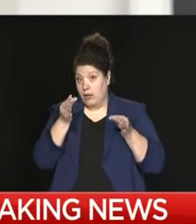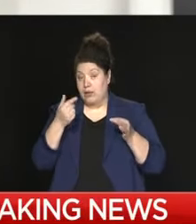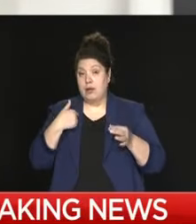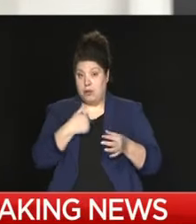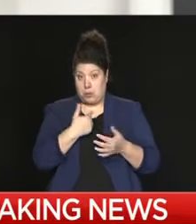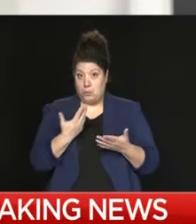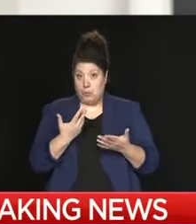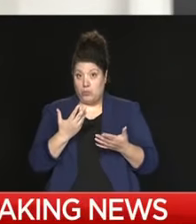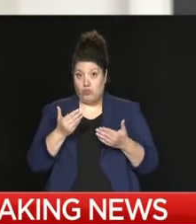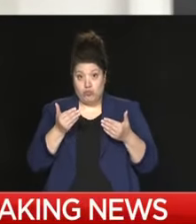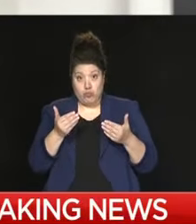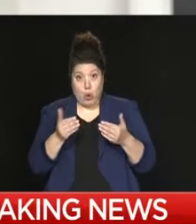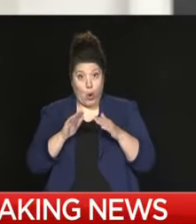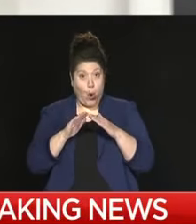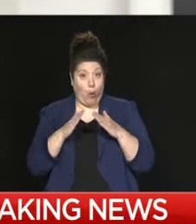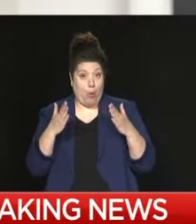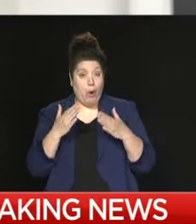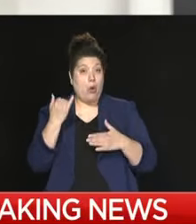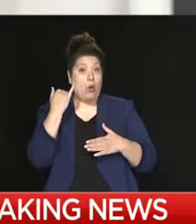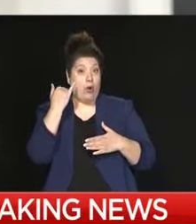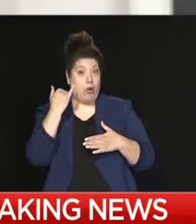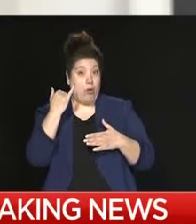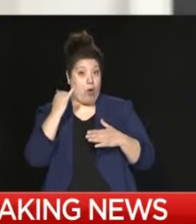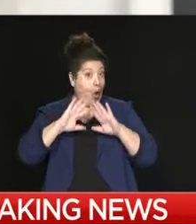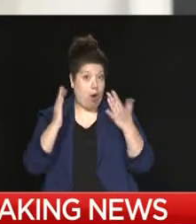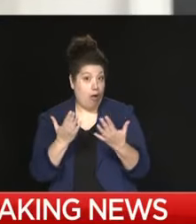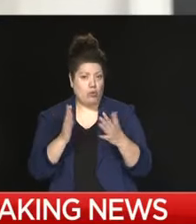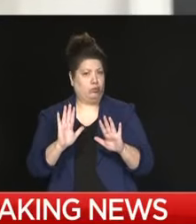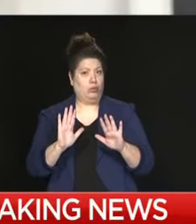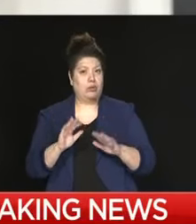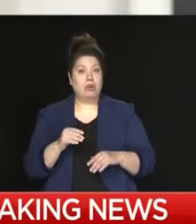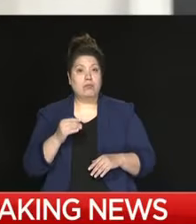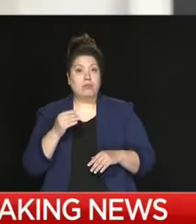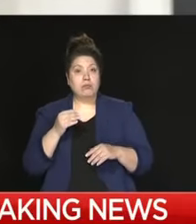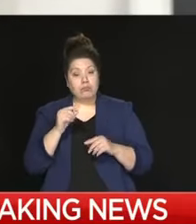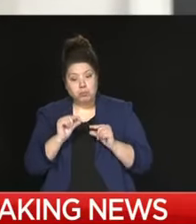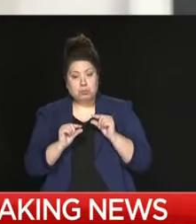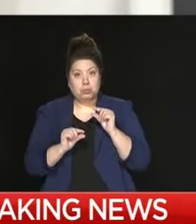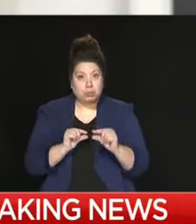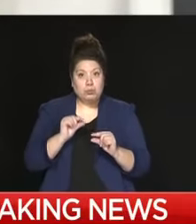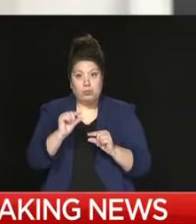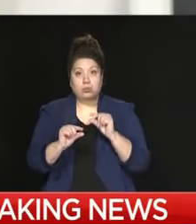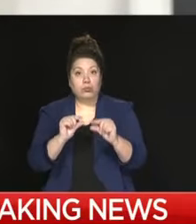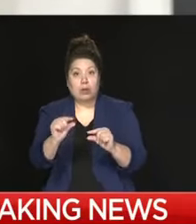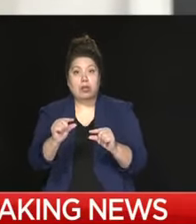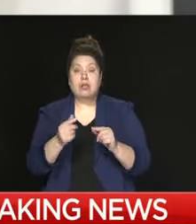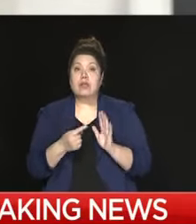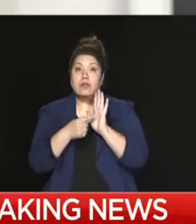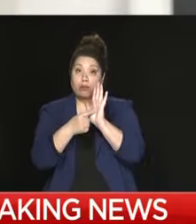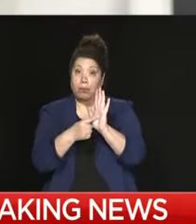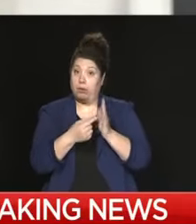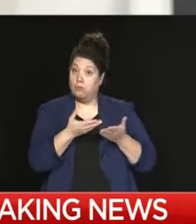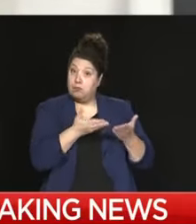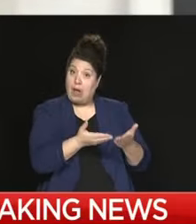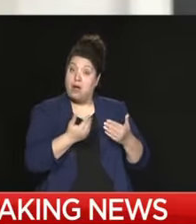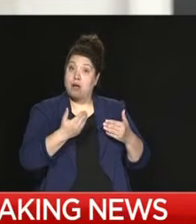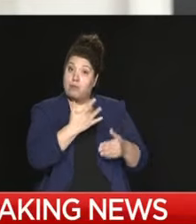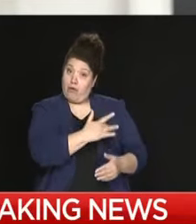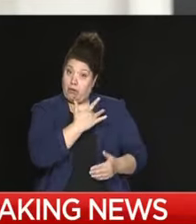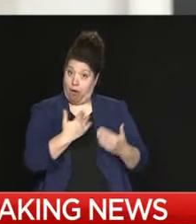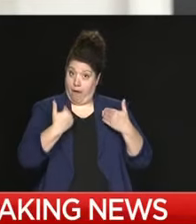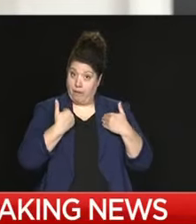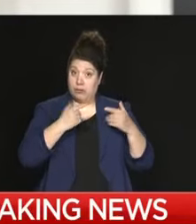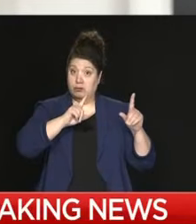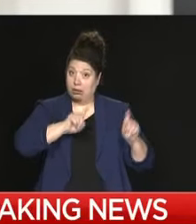what they will reopen, when, and if even. Things like ensuring proper levels